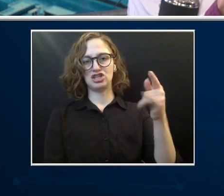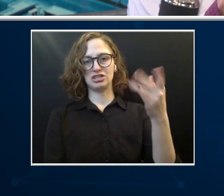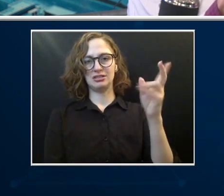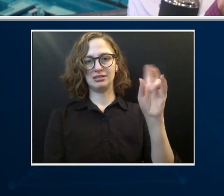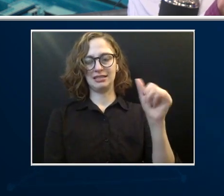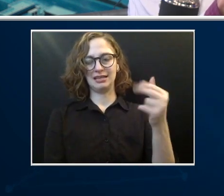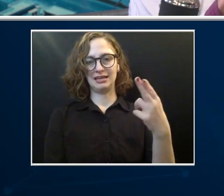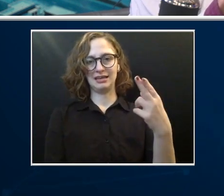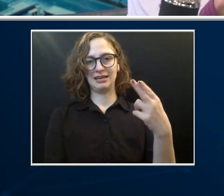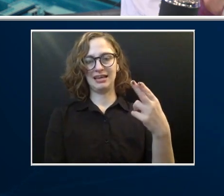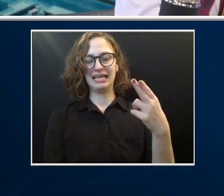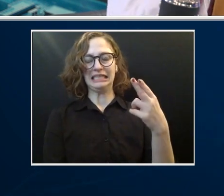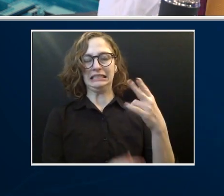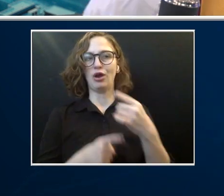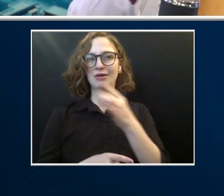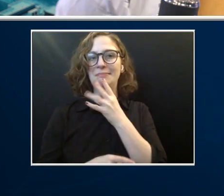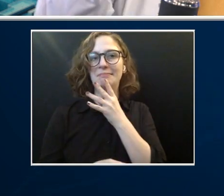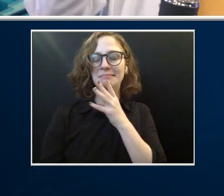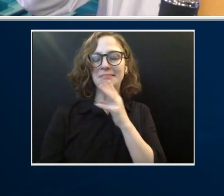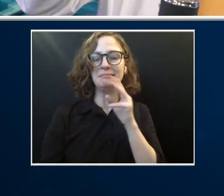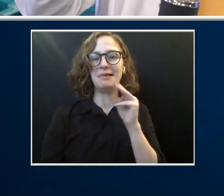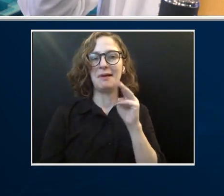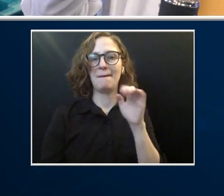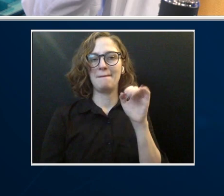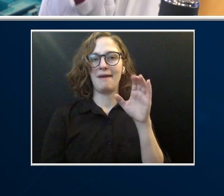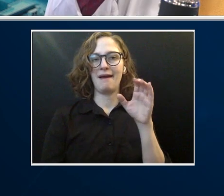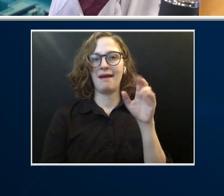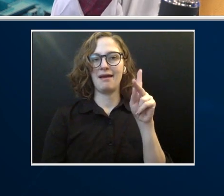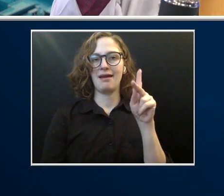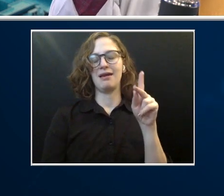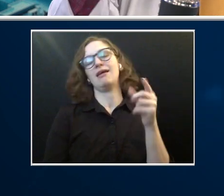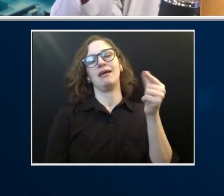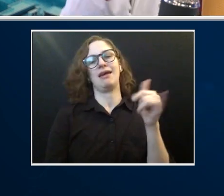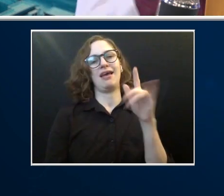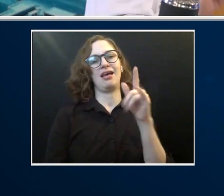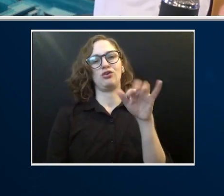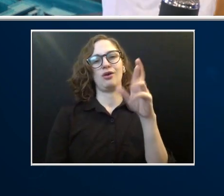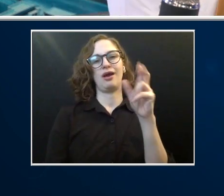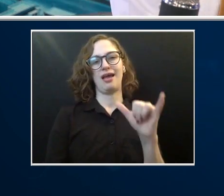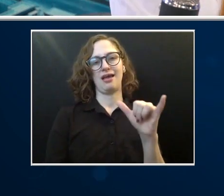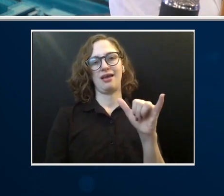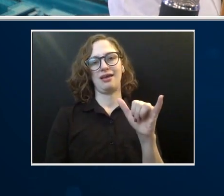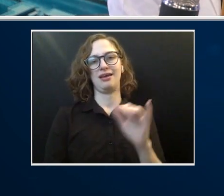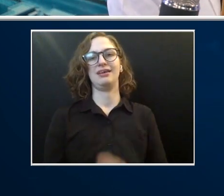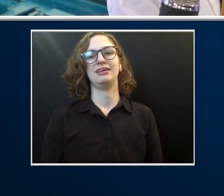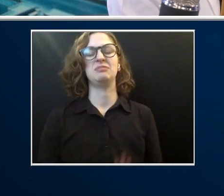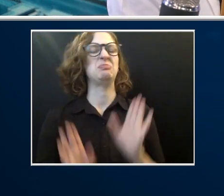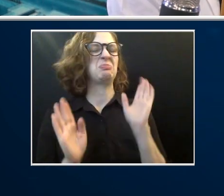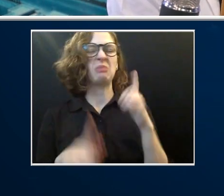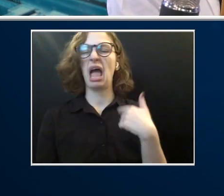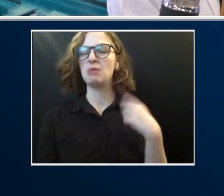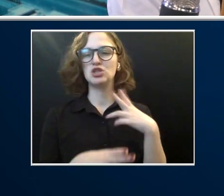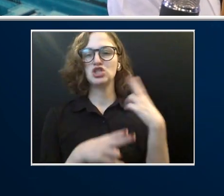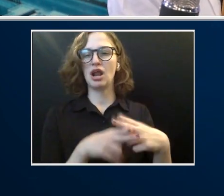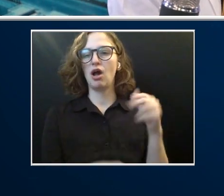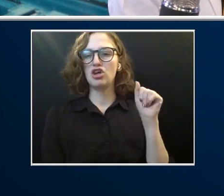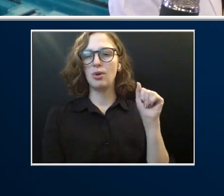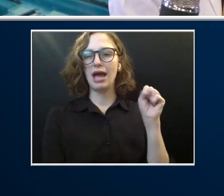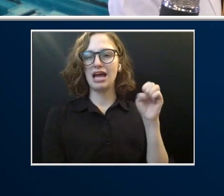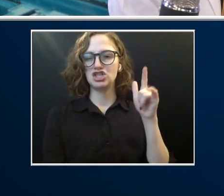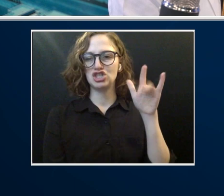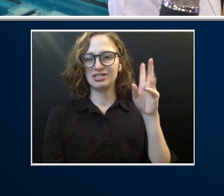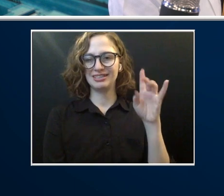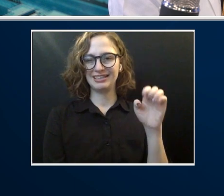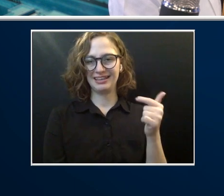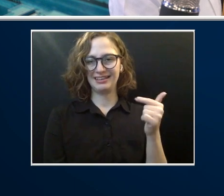That's it, yes. All right, maybe if I could get 2 in a row. I think I'm just going to call you Ashley. She's going to join us remotely today. Good morning, Ashley.